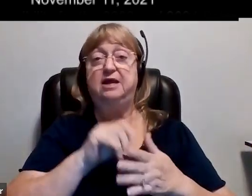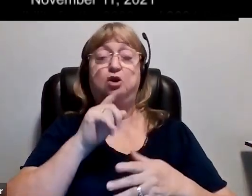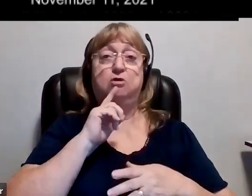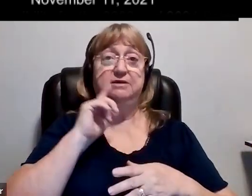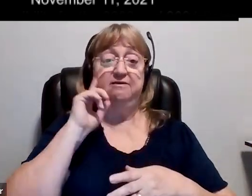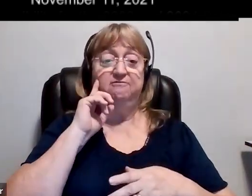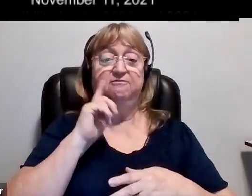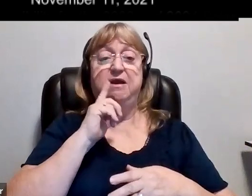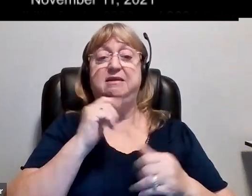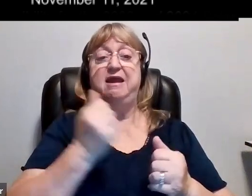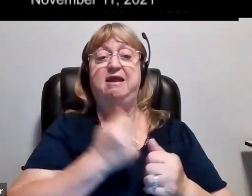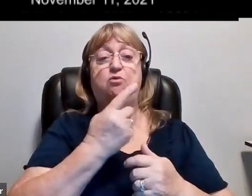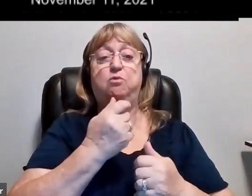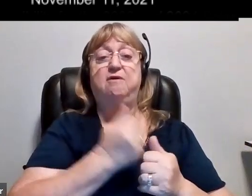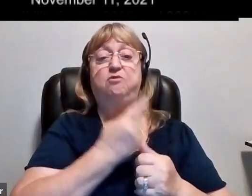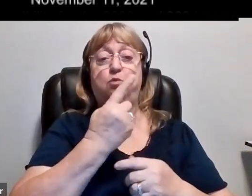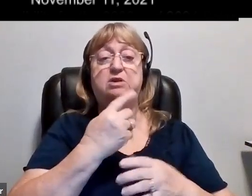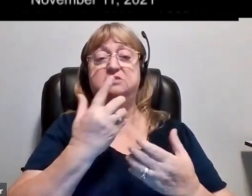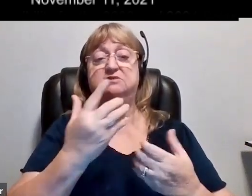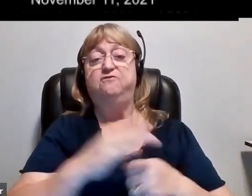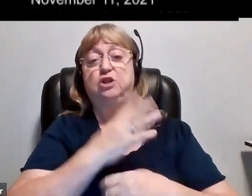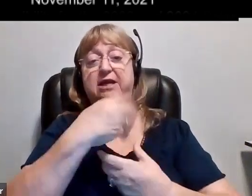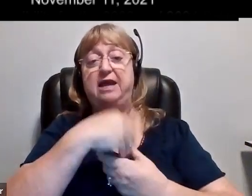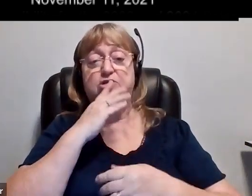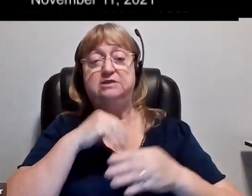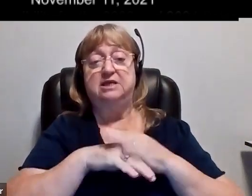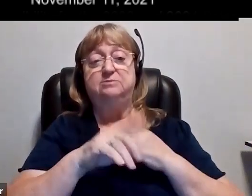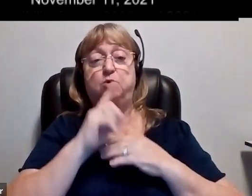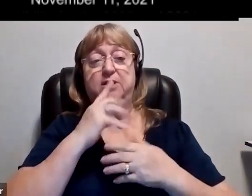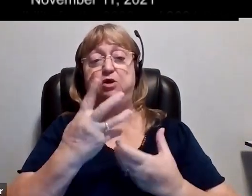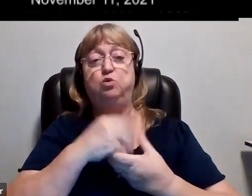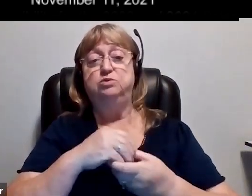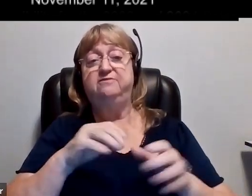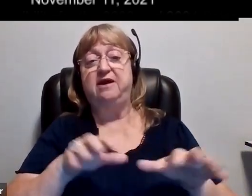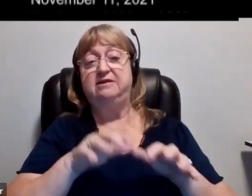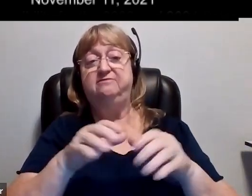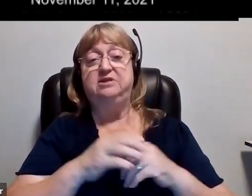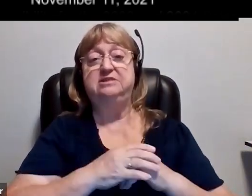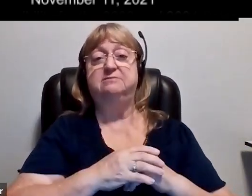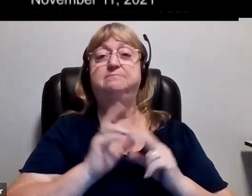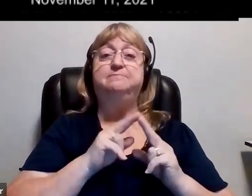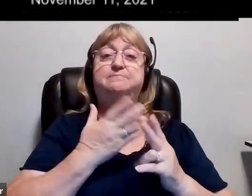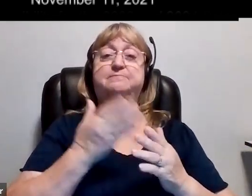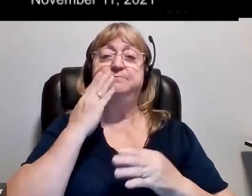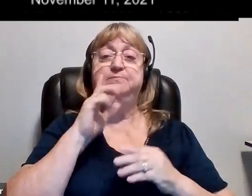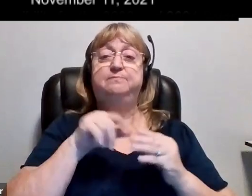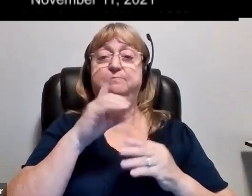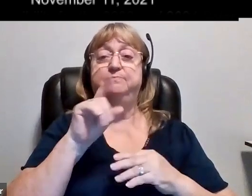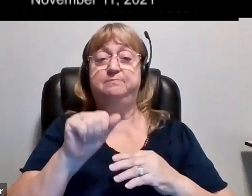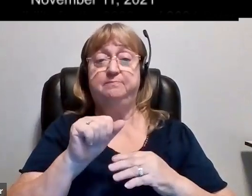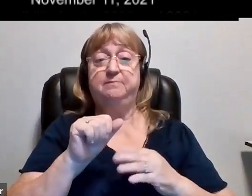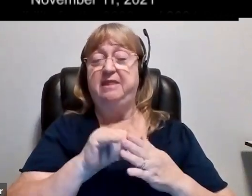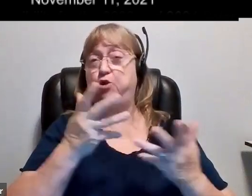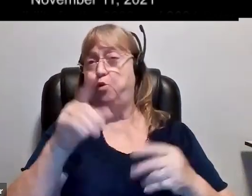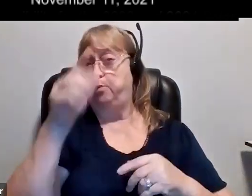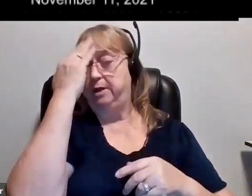in accessible and inclusive activities. And so that's what I'm talking about here. A couple of things to know about disabilities that many of you already